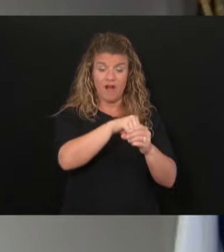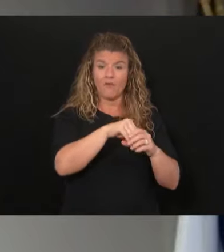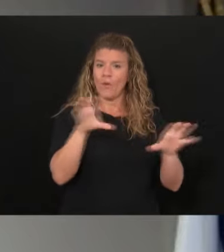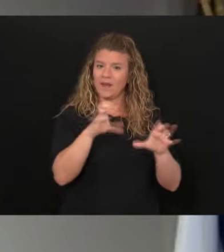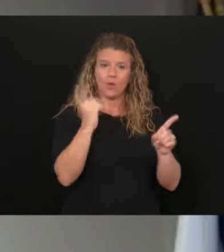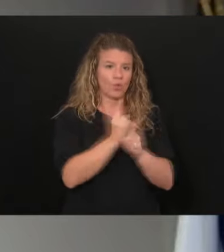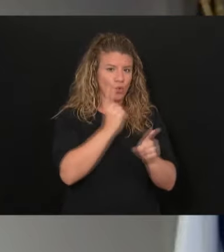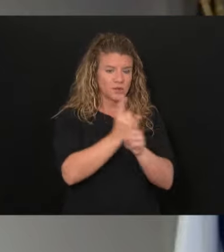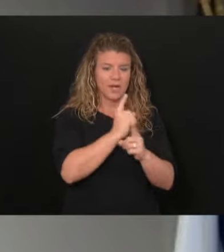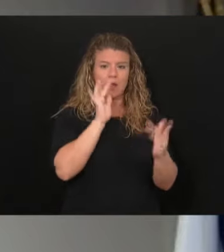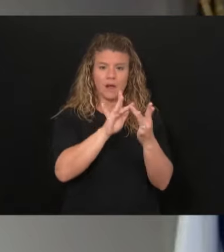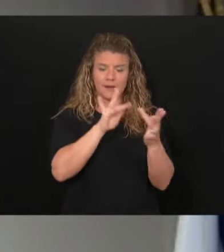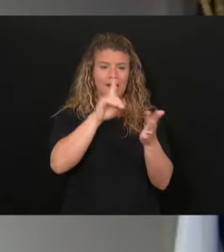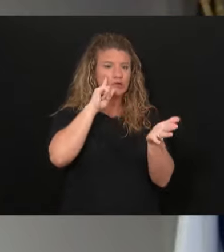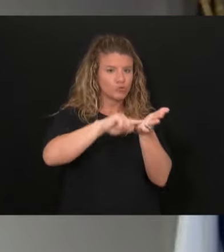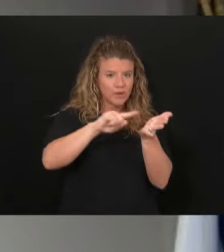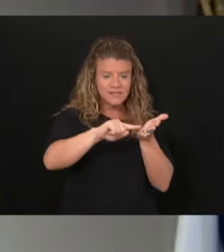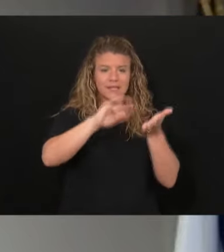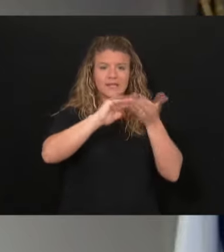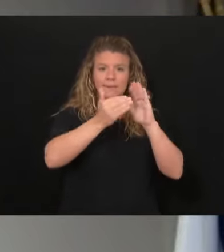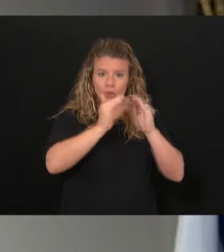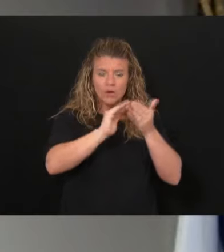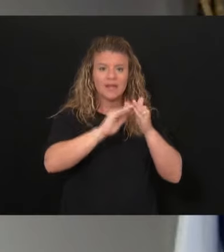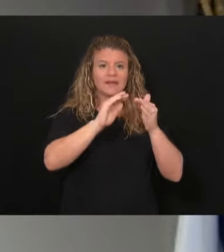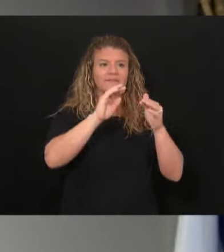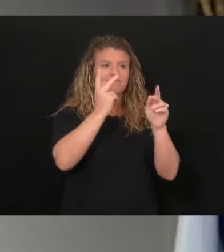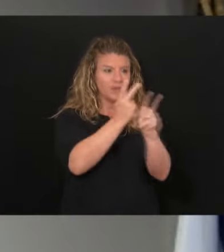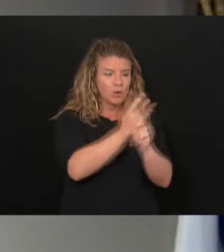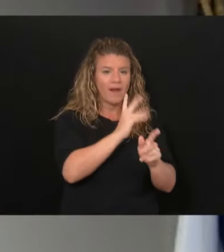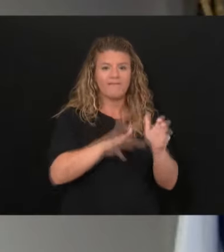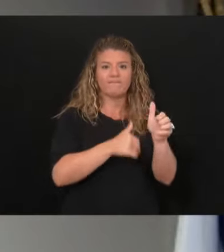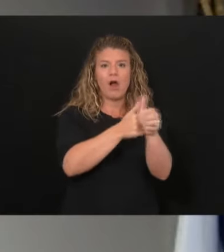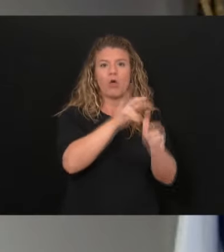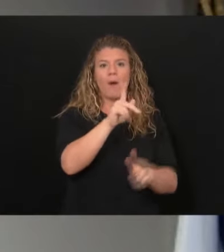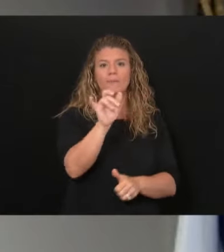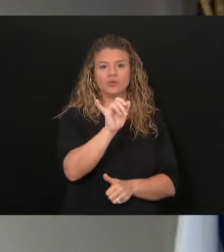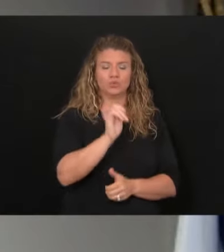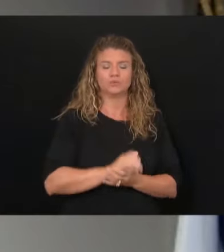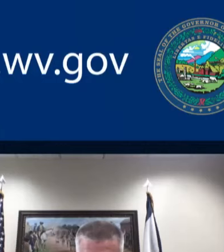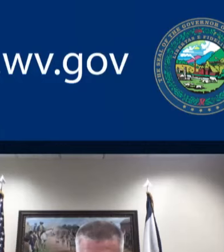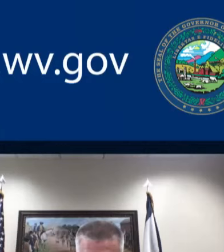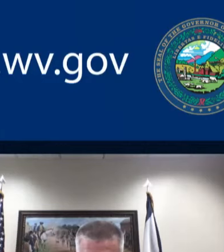contact tracing and community contacts and follow up as well.